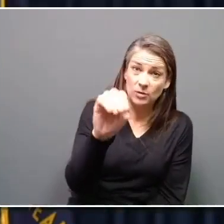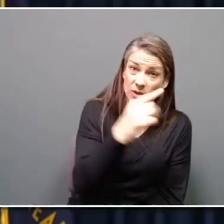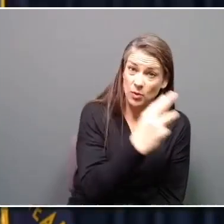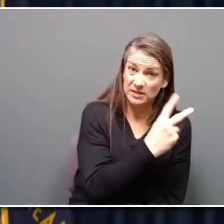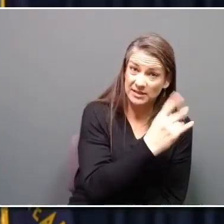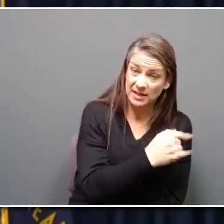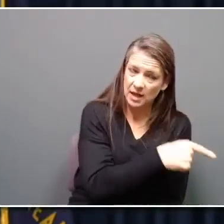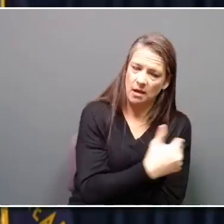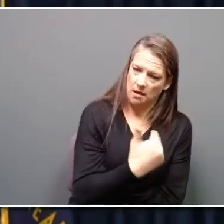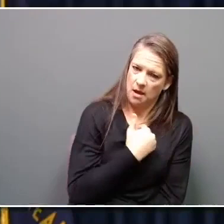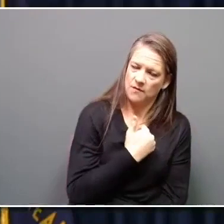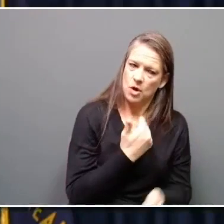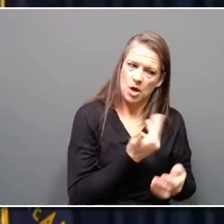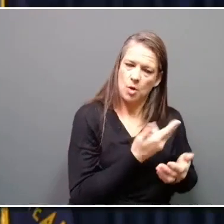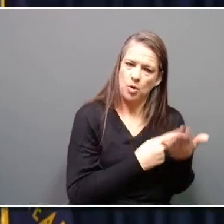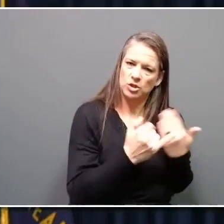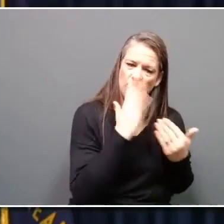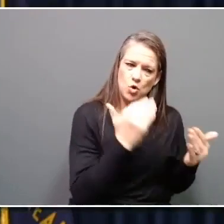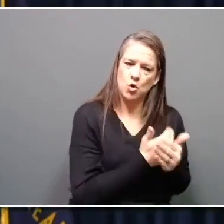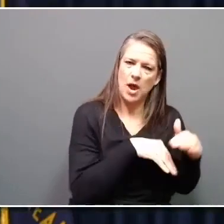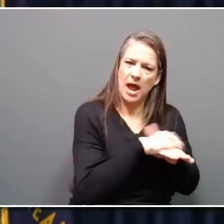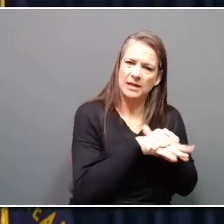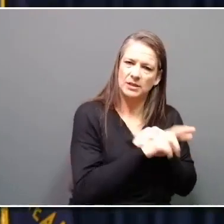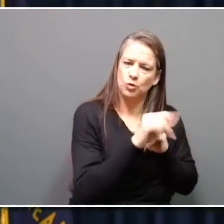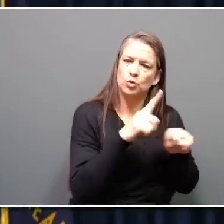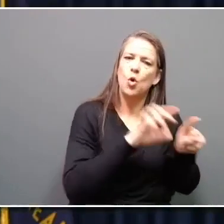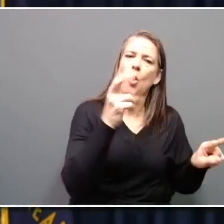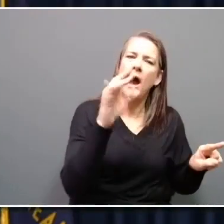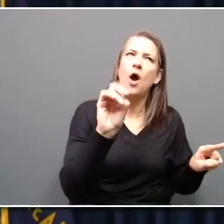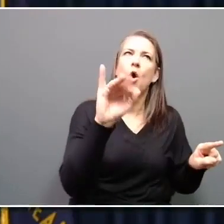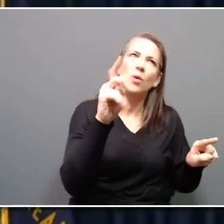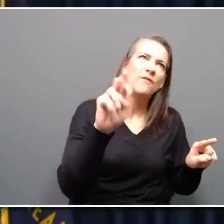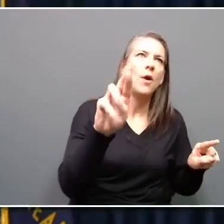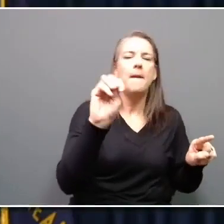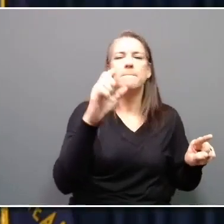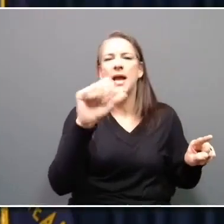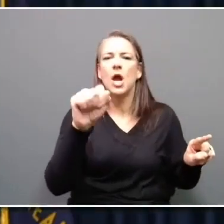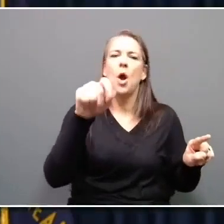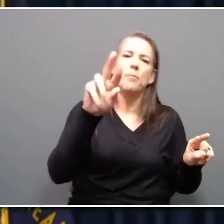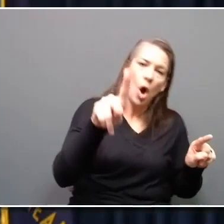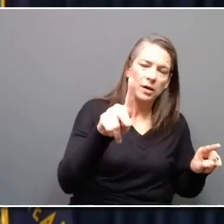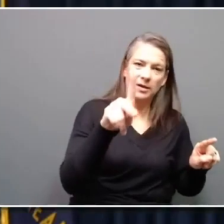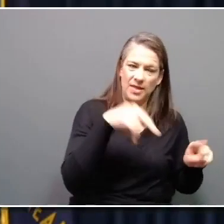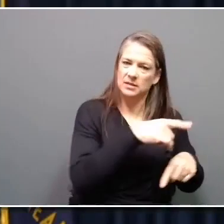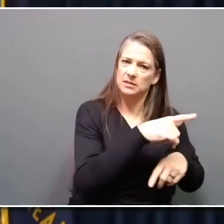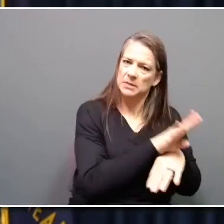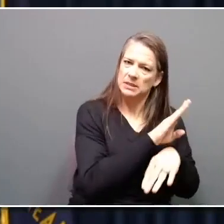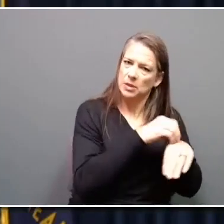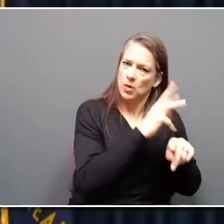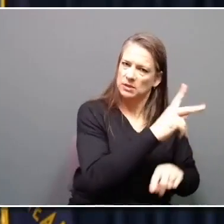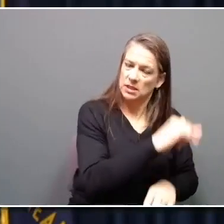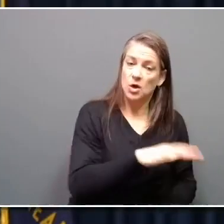build a new access road to the Ohio River Megapark, an industrial site in western Kentucky. In Corbin, we'll